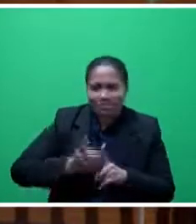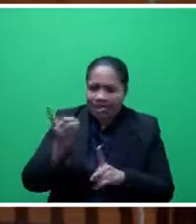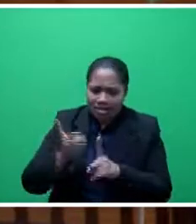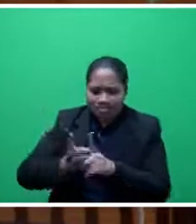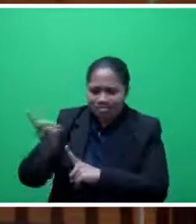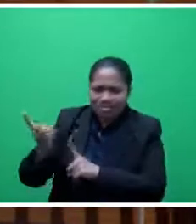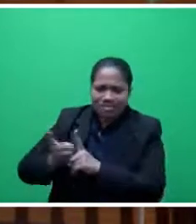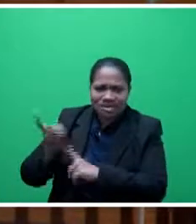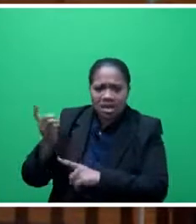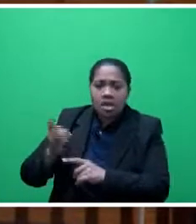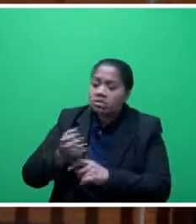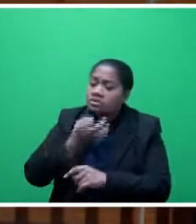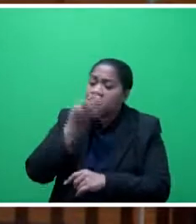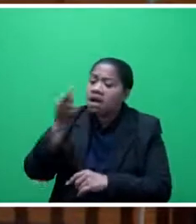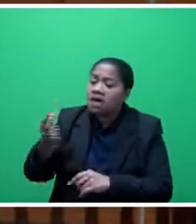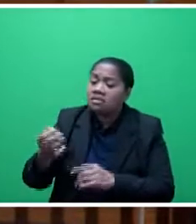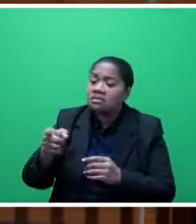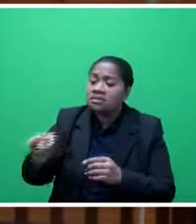the Ministry of Agriculture,